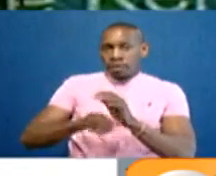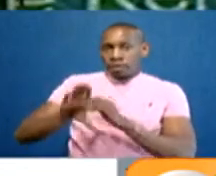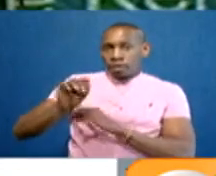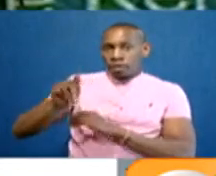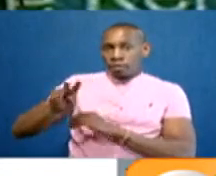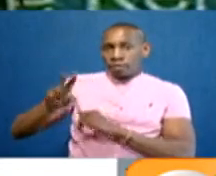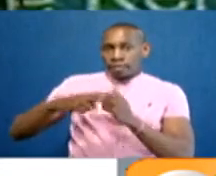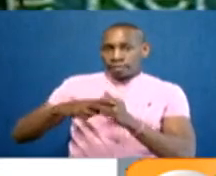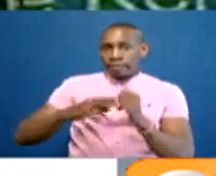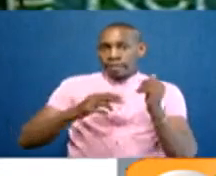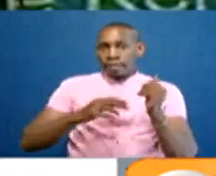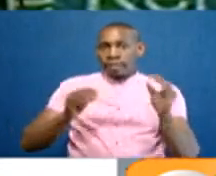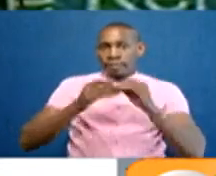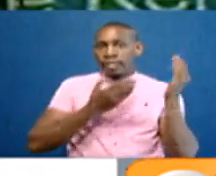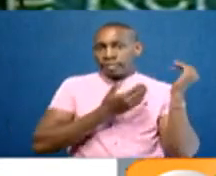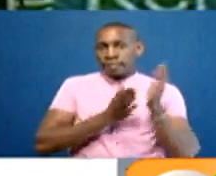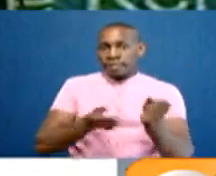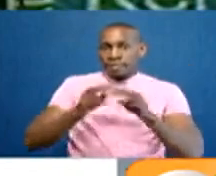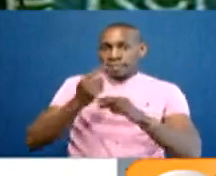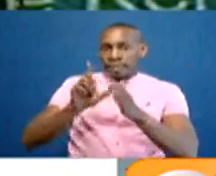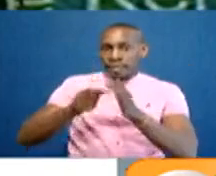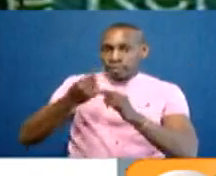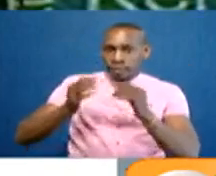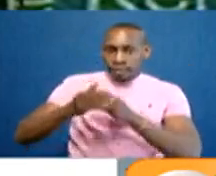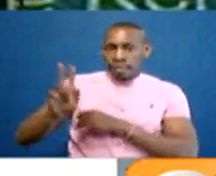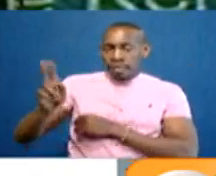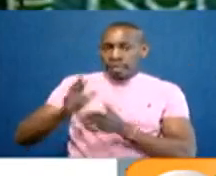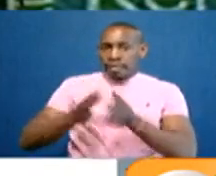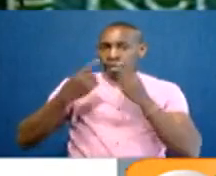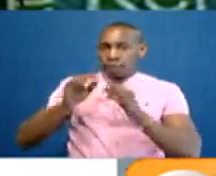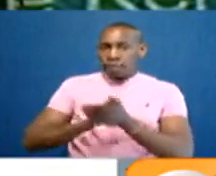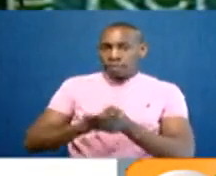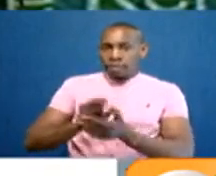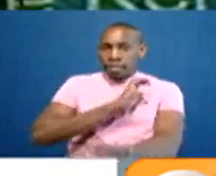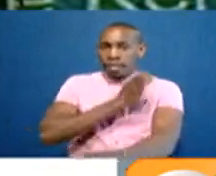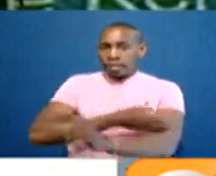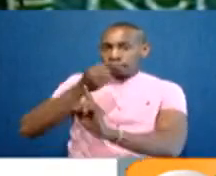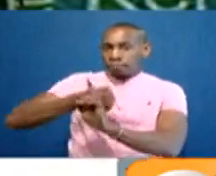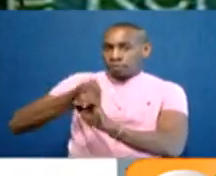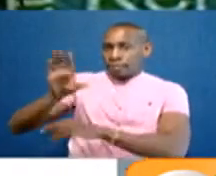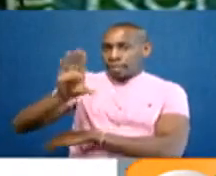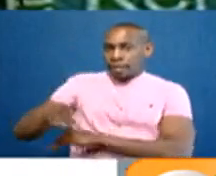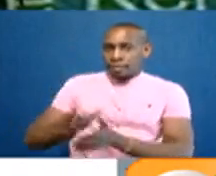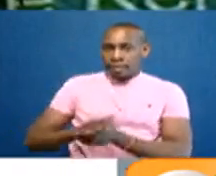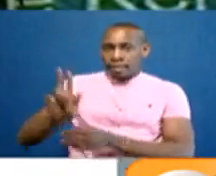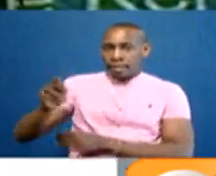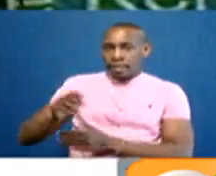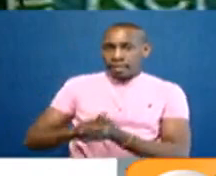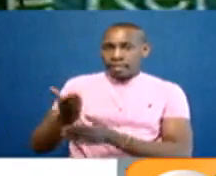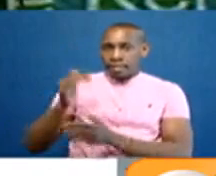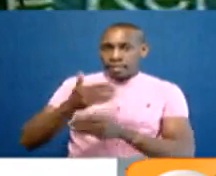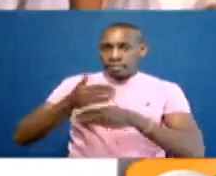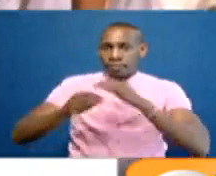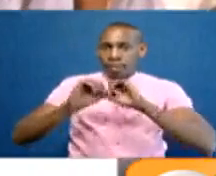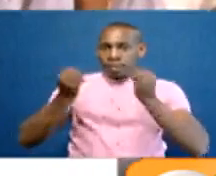COP27 summit, expected to take place later in the year after Kenya was named the energy champion for Africa. The Kenya Green Building